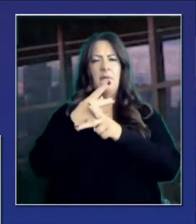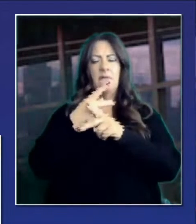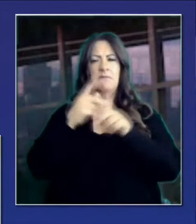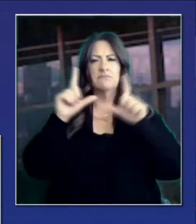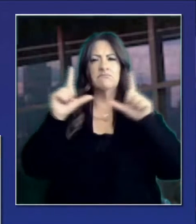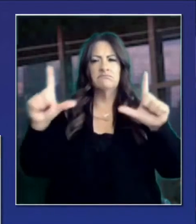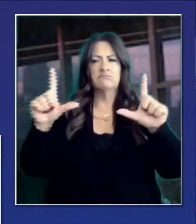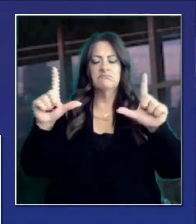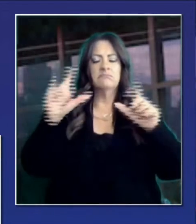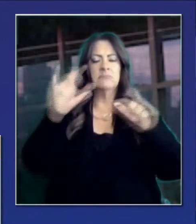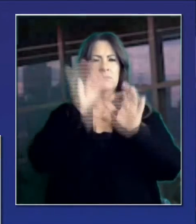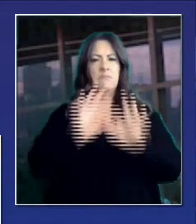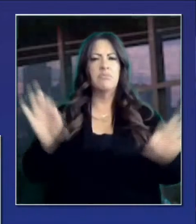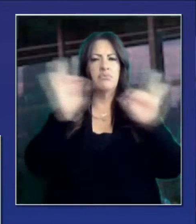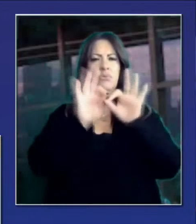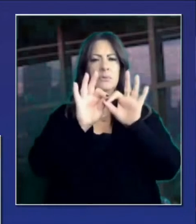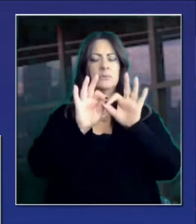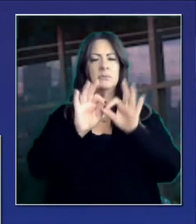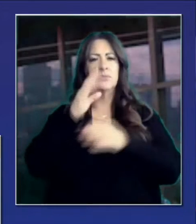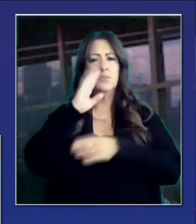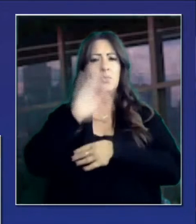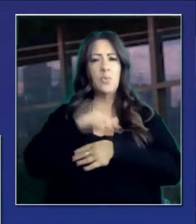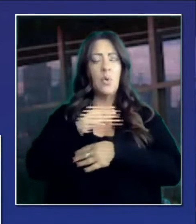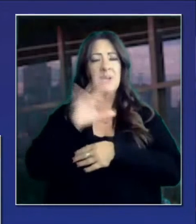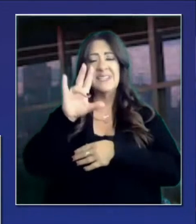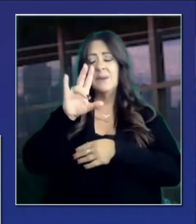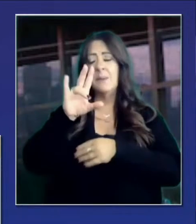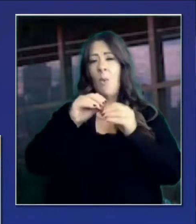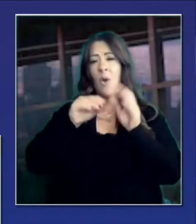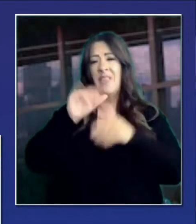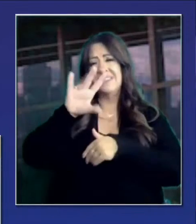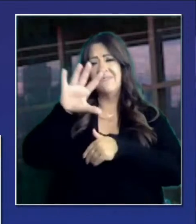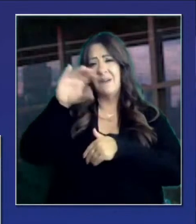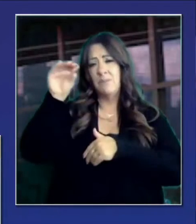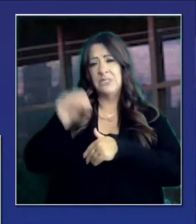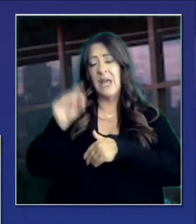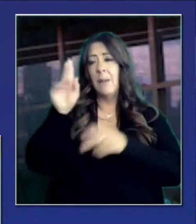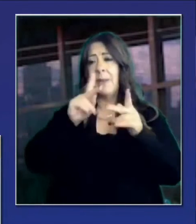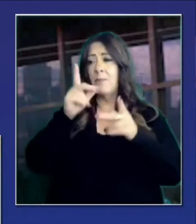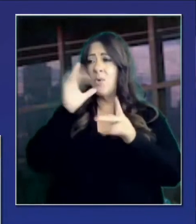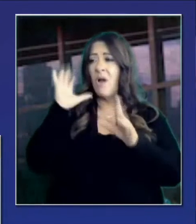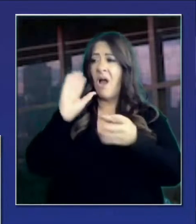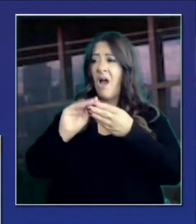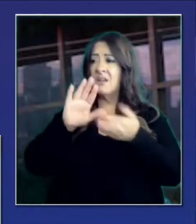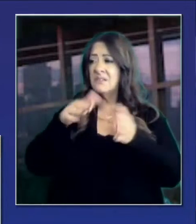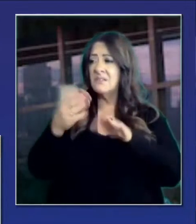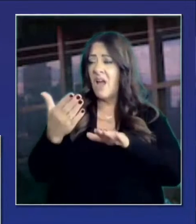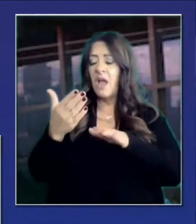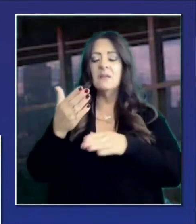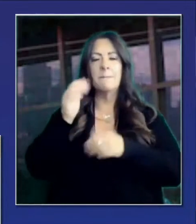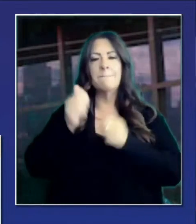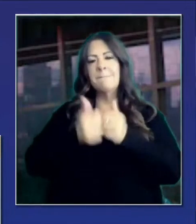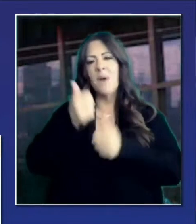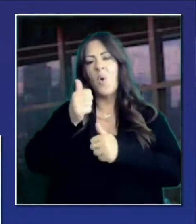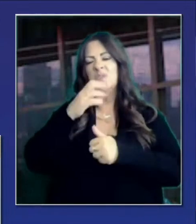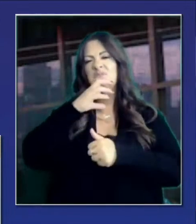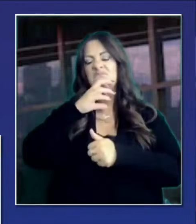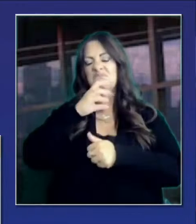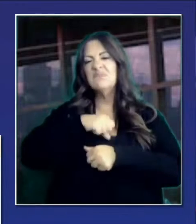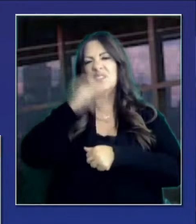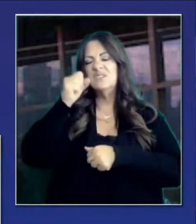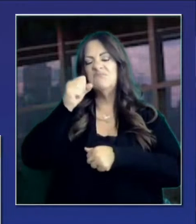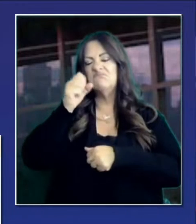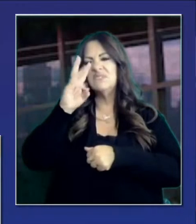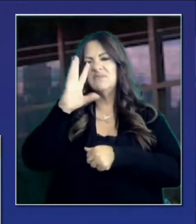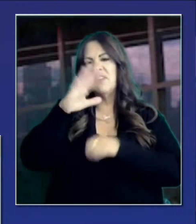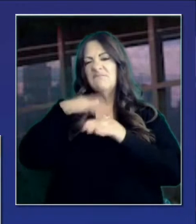remember, 75% of the deaths are reflected in people 65 and over. We want healthcare workers to continue, want